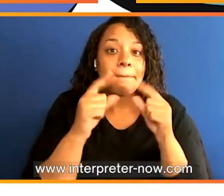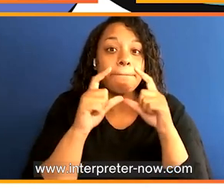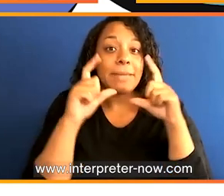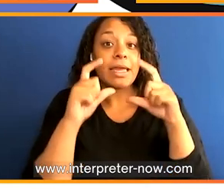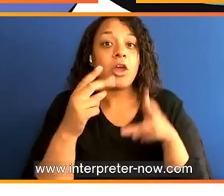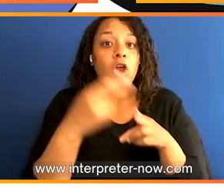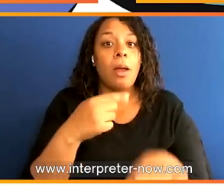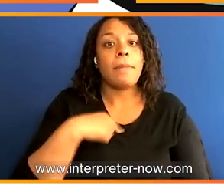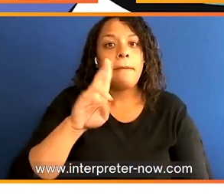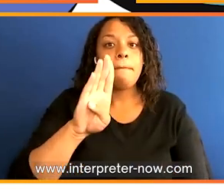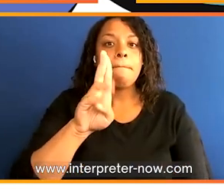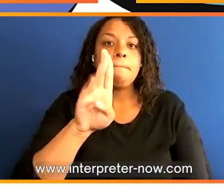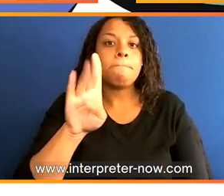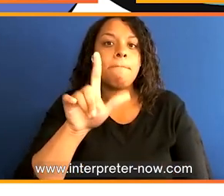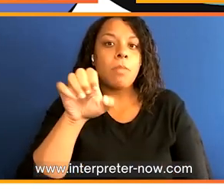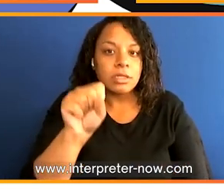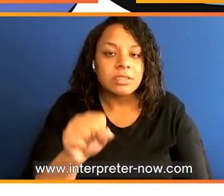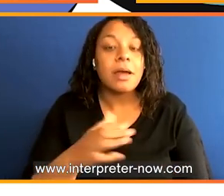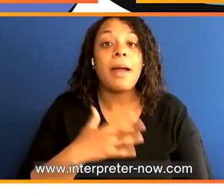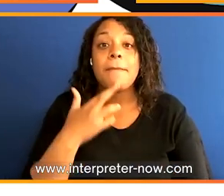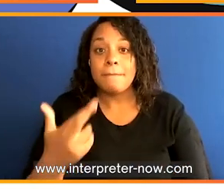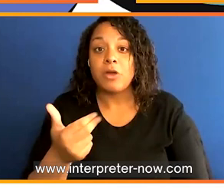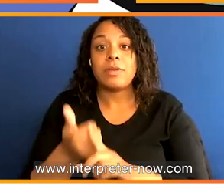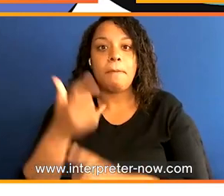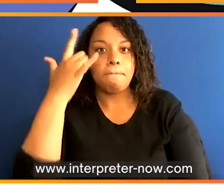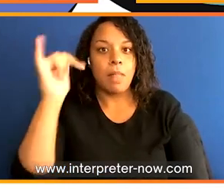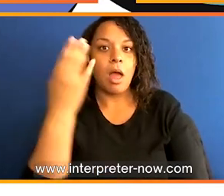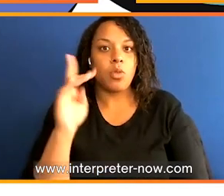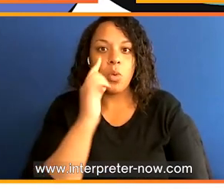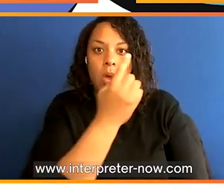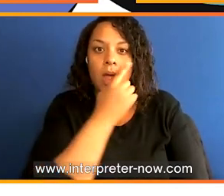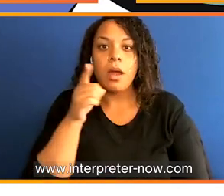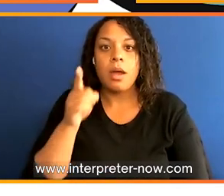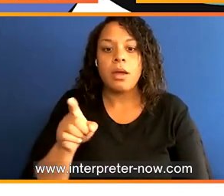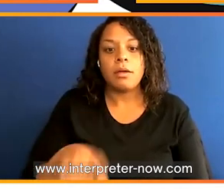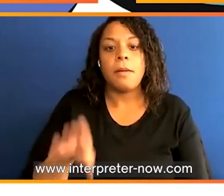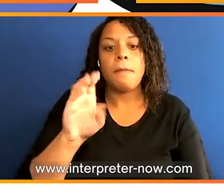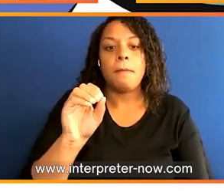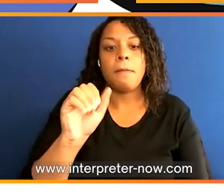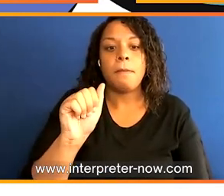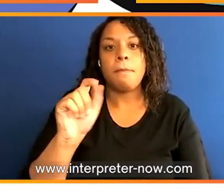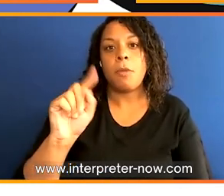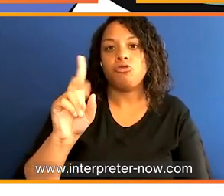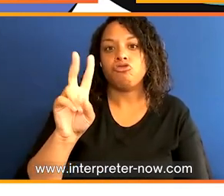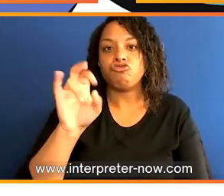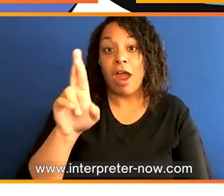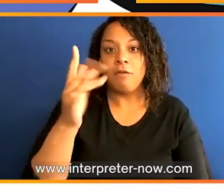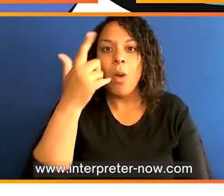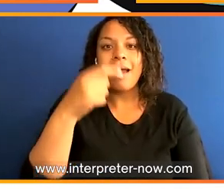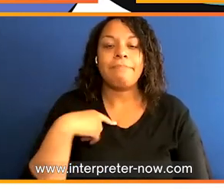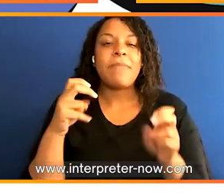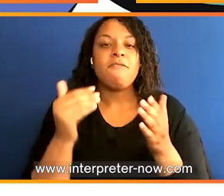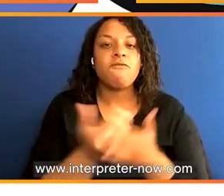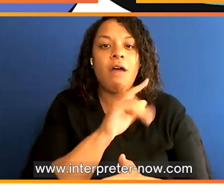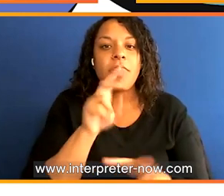me Bubbles. And then my best friend, who was blonde and blue-eyed, they would call her Boat Driver because they thought I was fresh off the boat. So I think